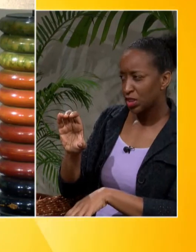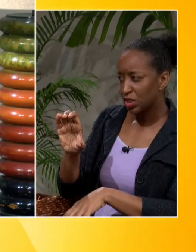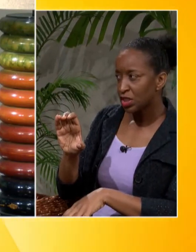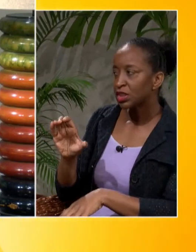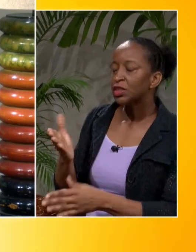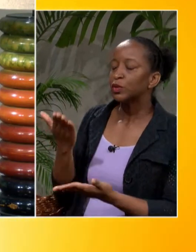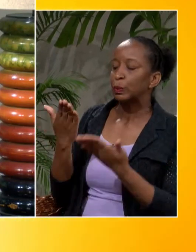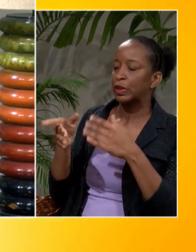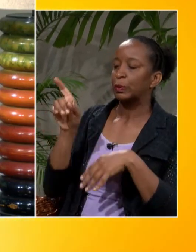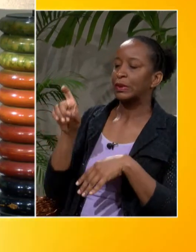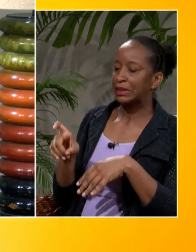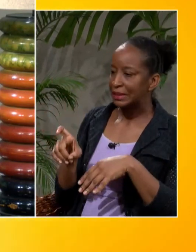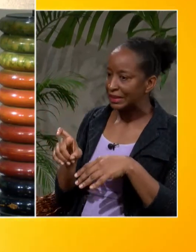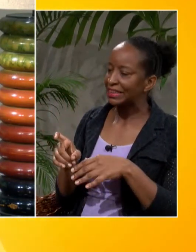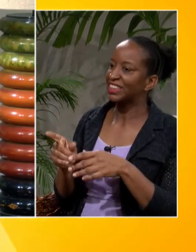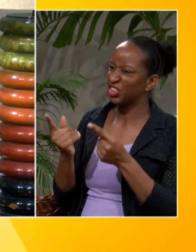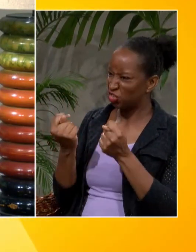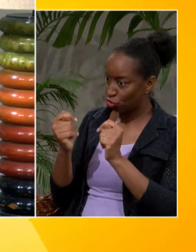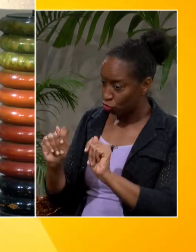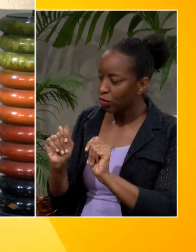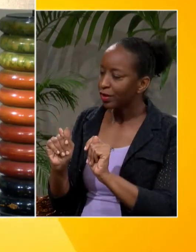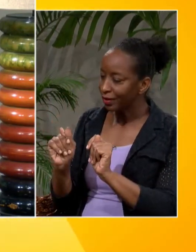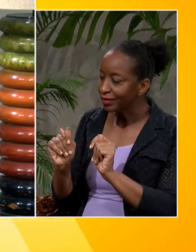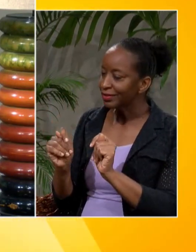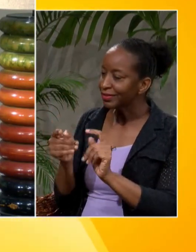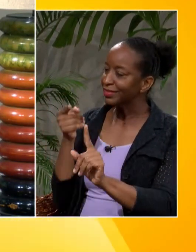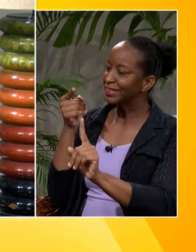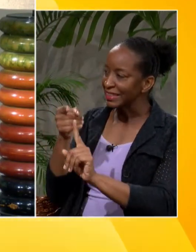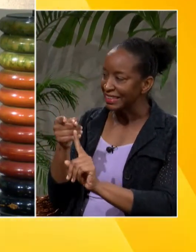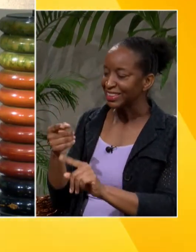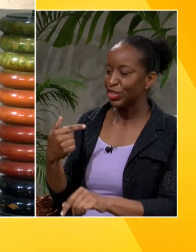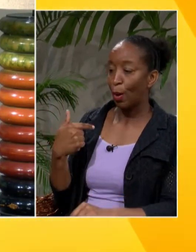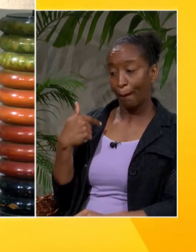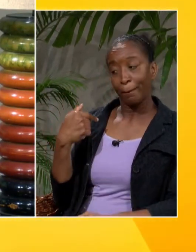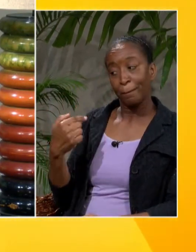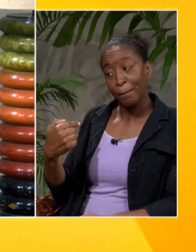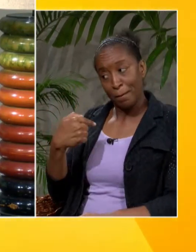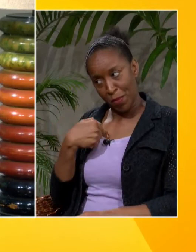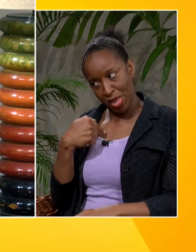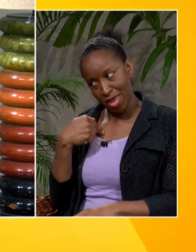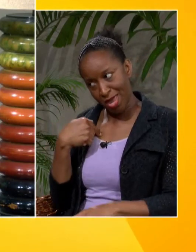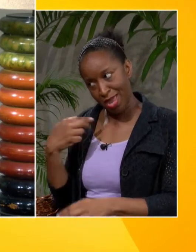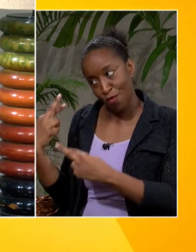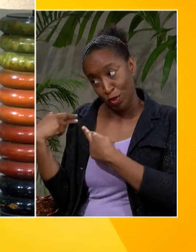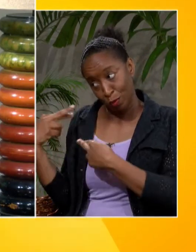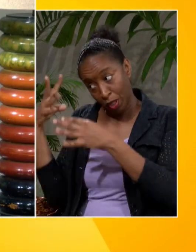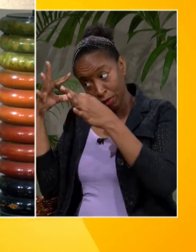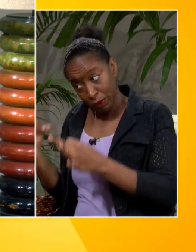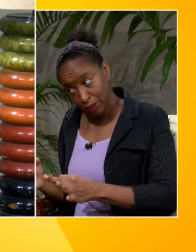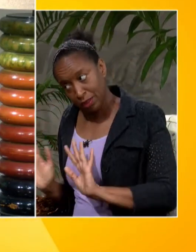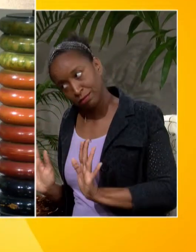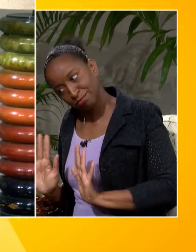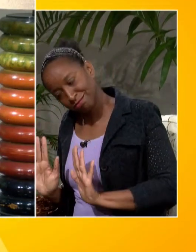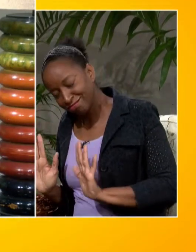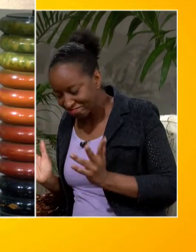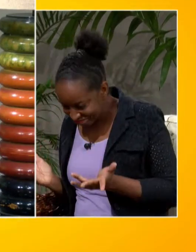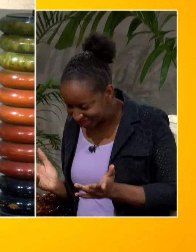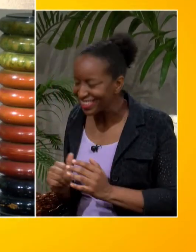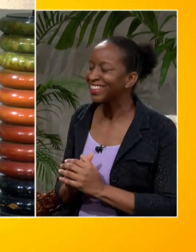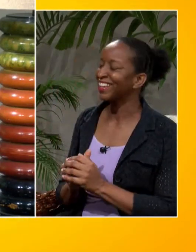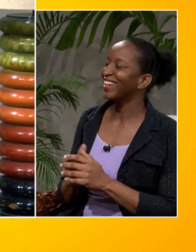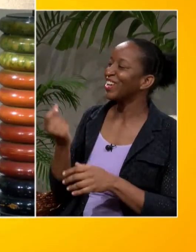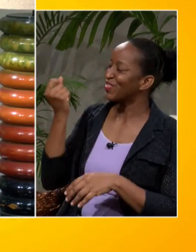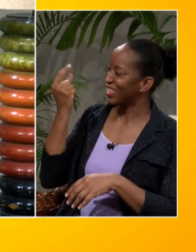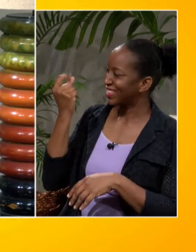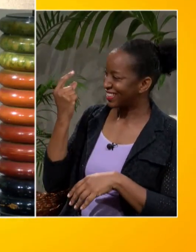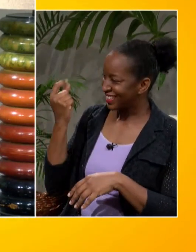that's something we really need to put back on the front burner as well, speaking out of turn, as usual. But again, I look forward